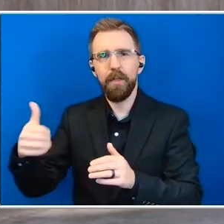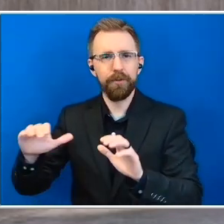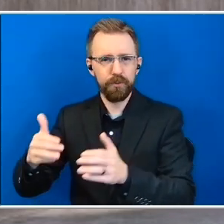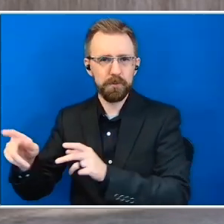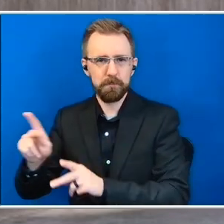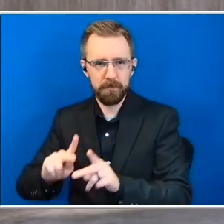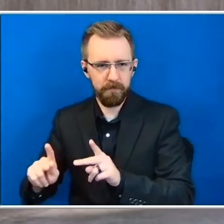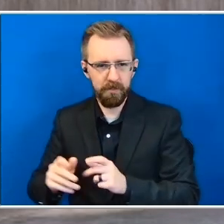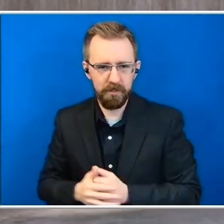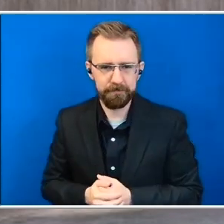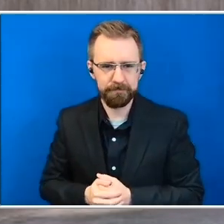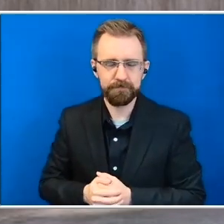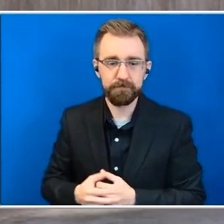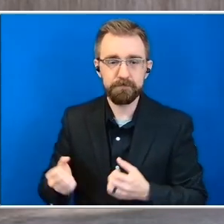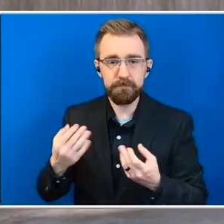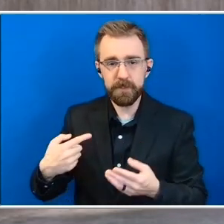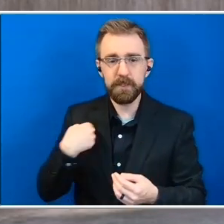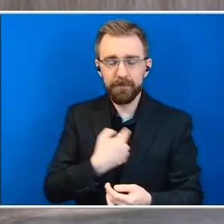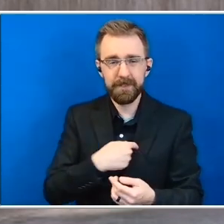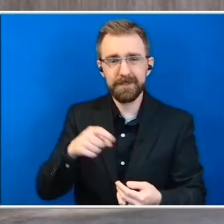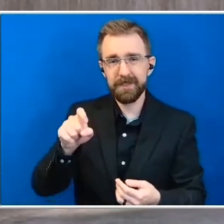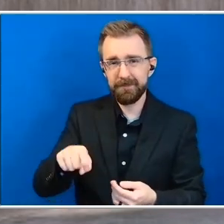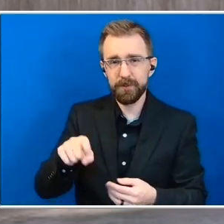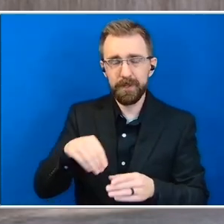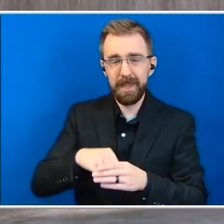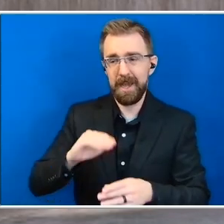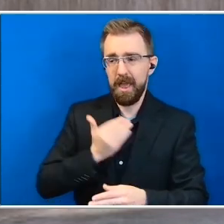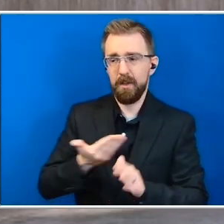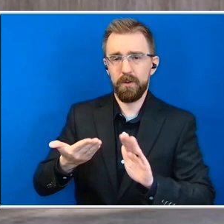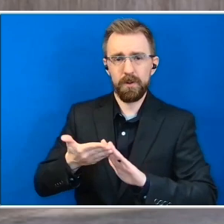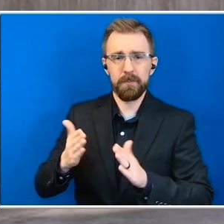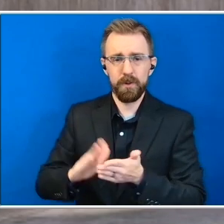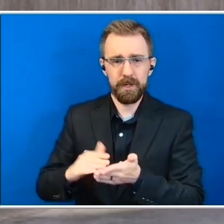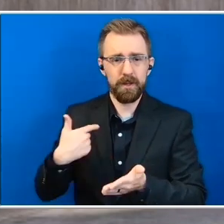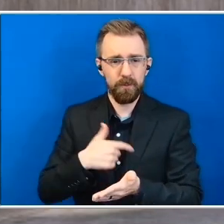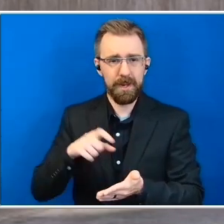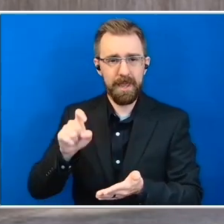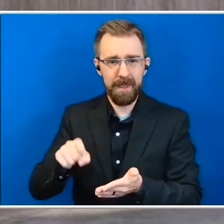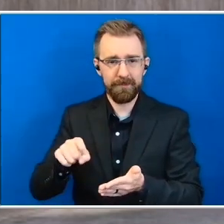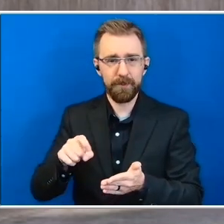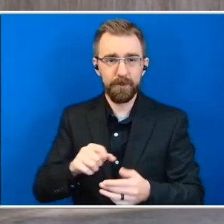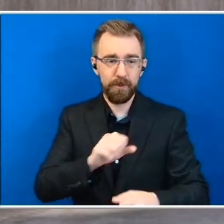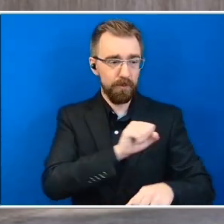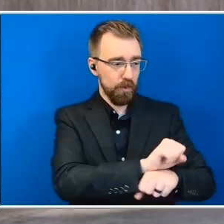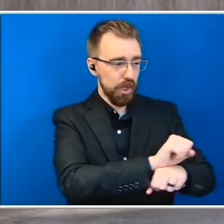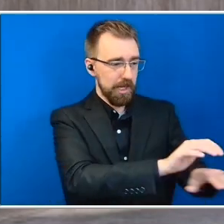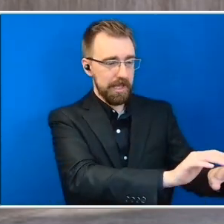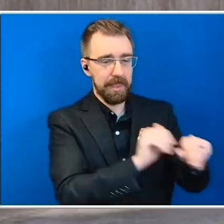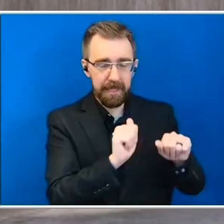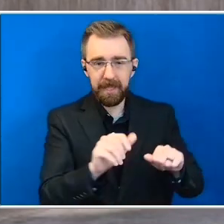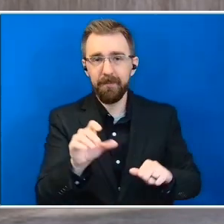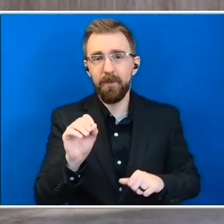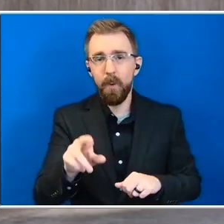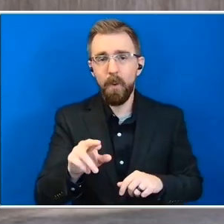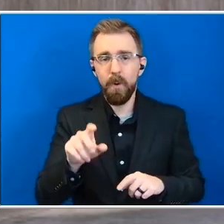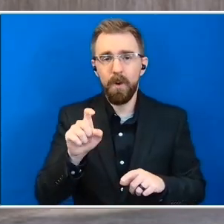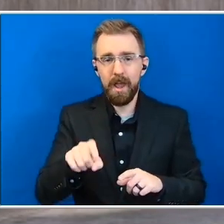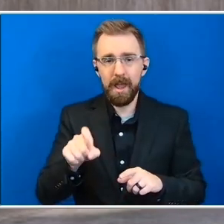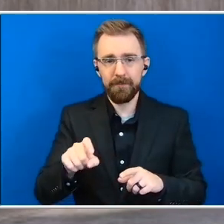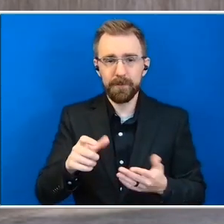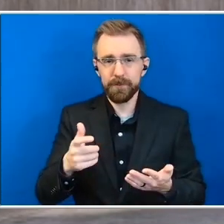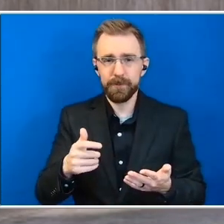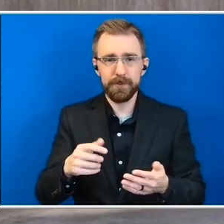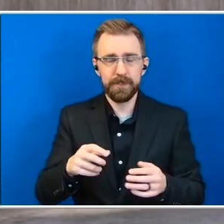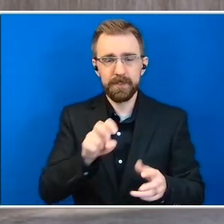And many of us have to, in our community, we have to leave the workforce, or we have to go with different